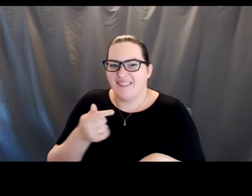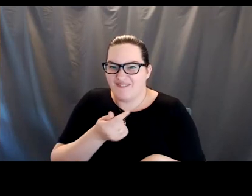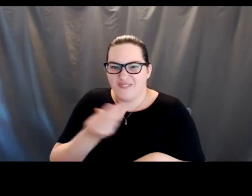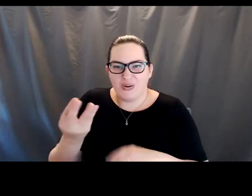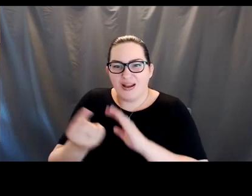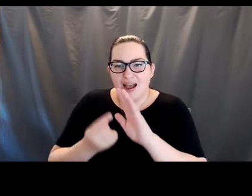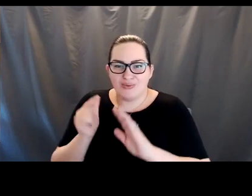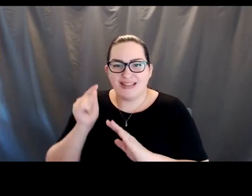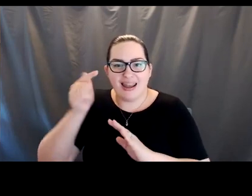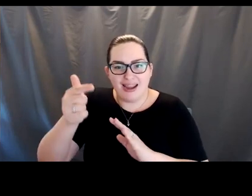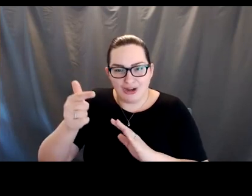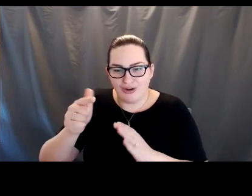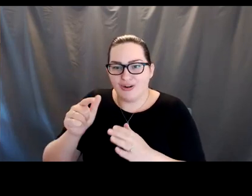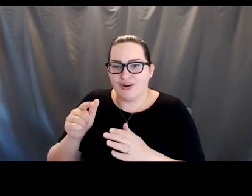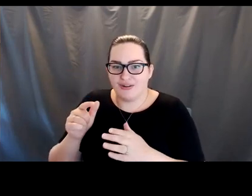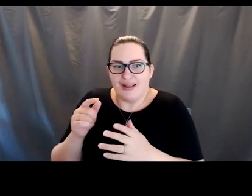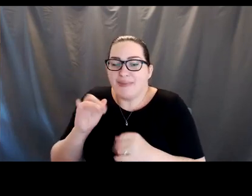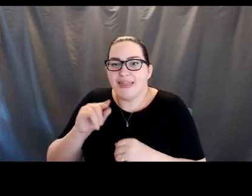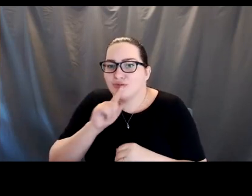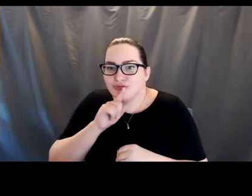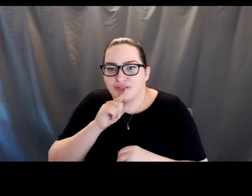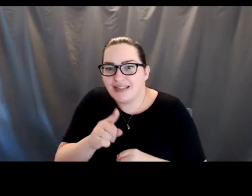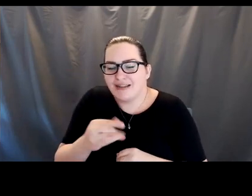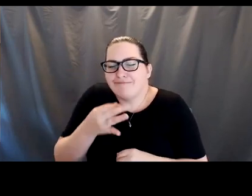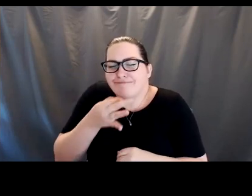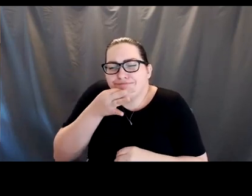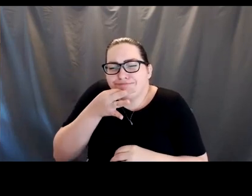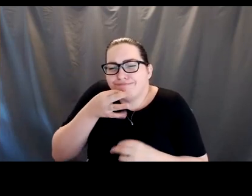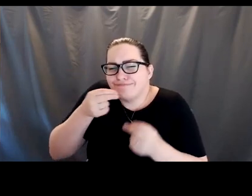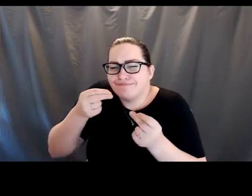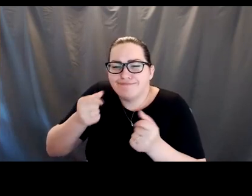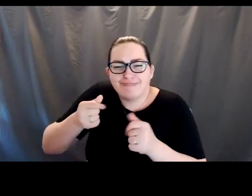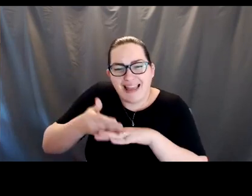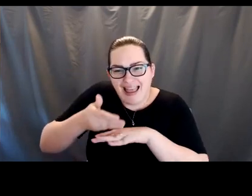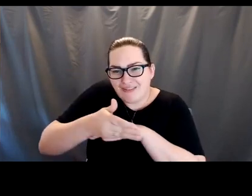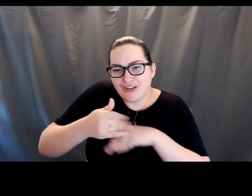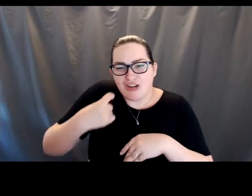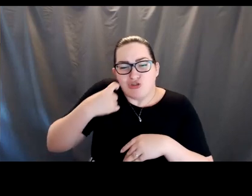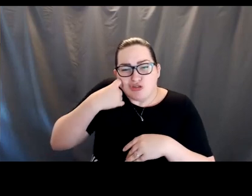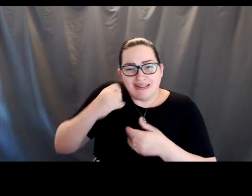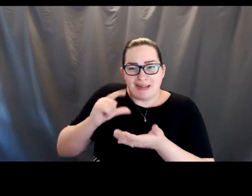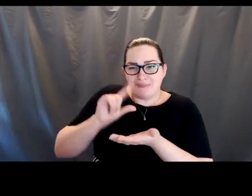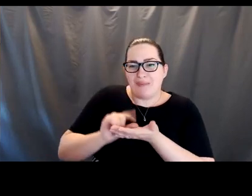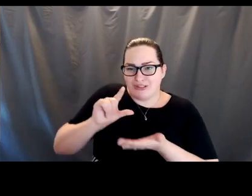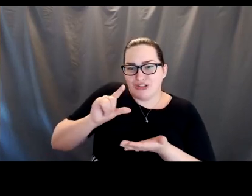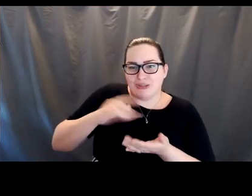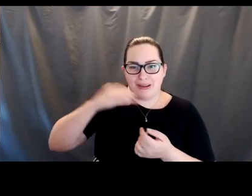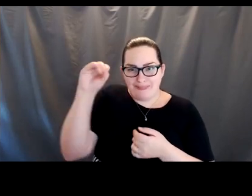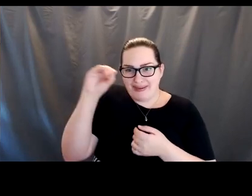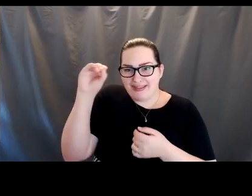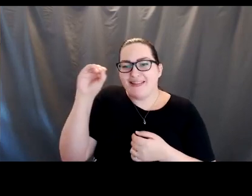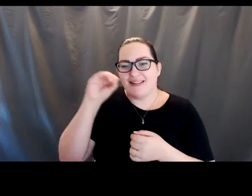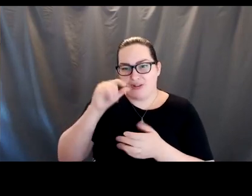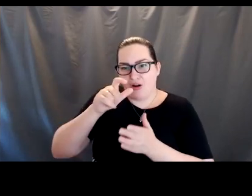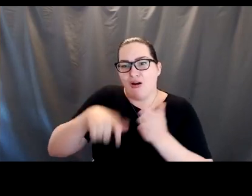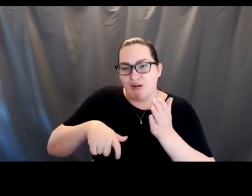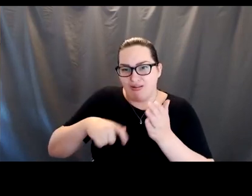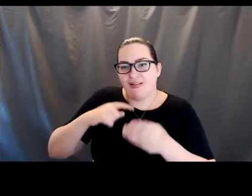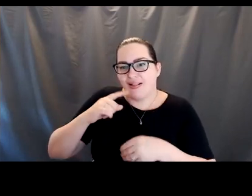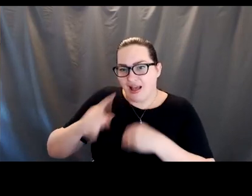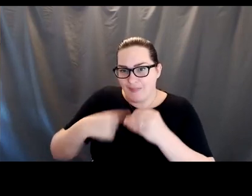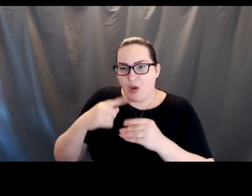So that was pretty incredible because you don't really get that kind of gratification in your career as a journalist, but it was very direct. And